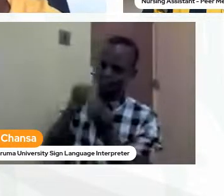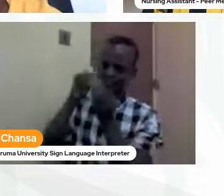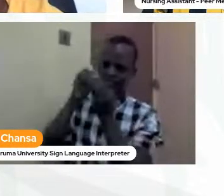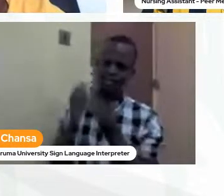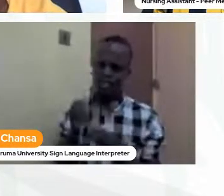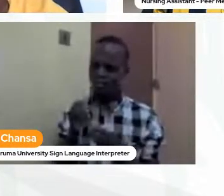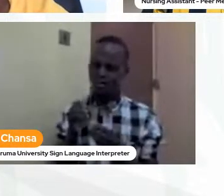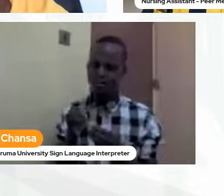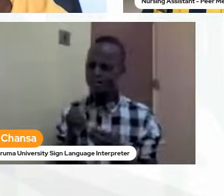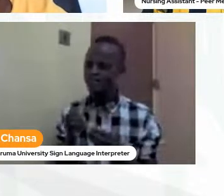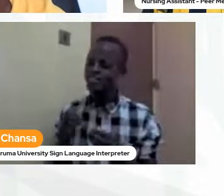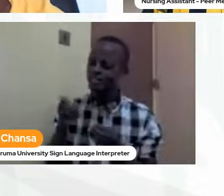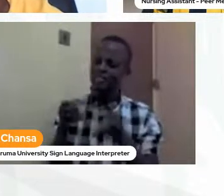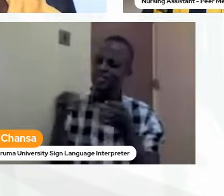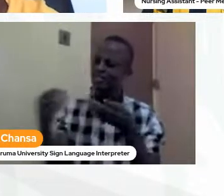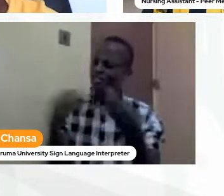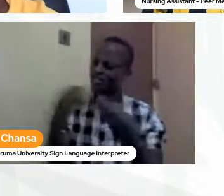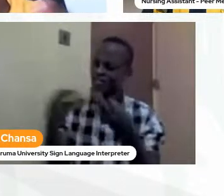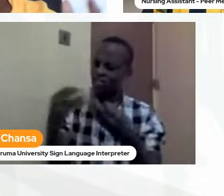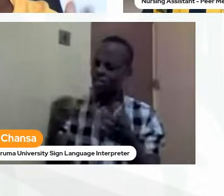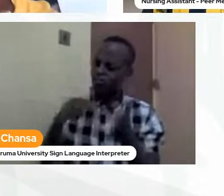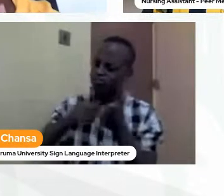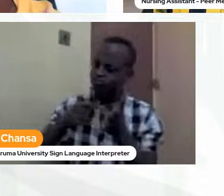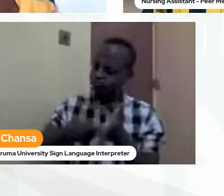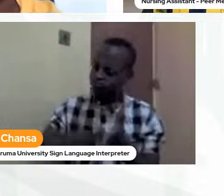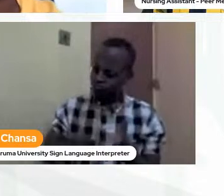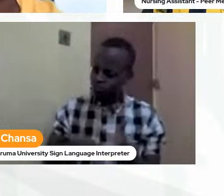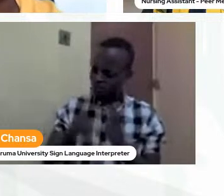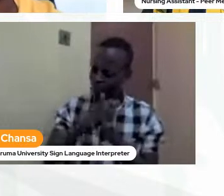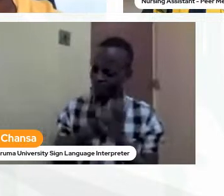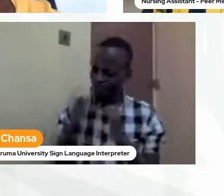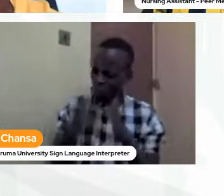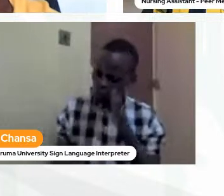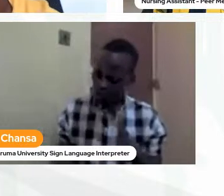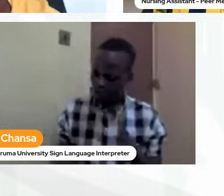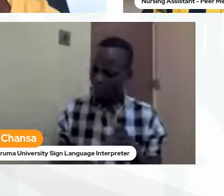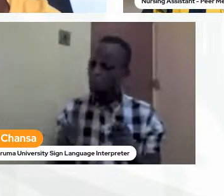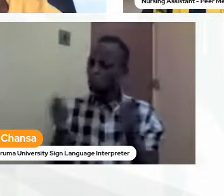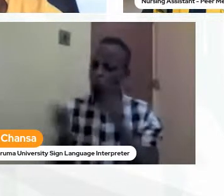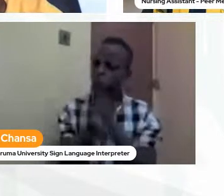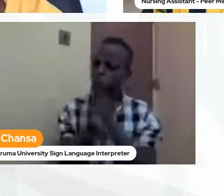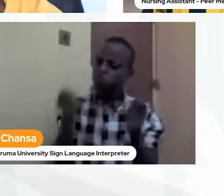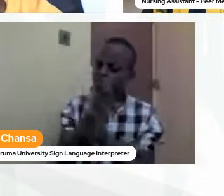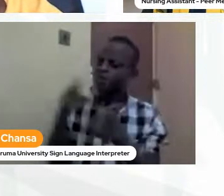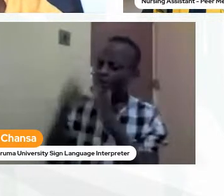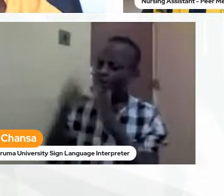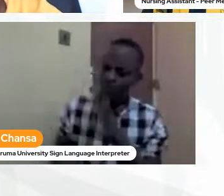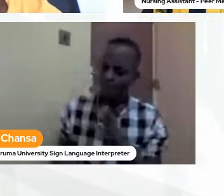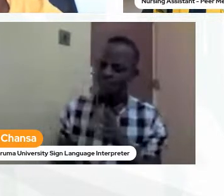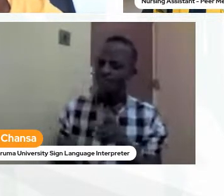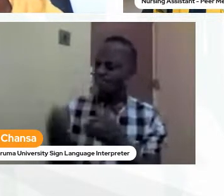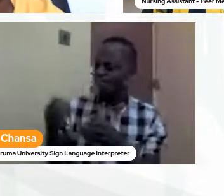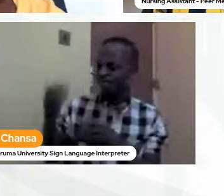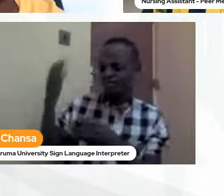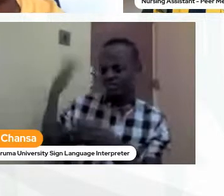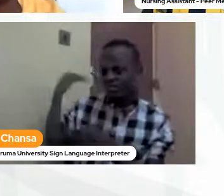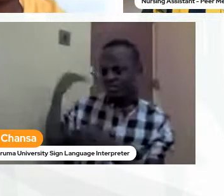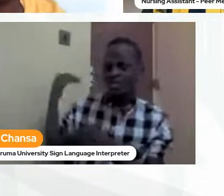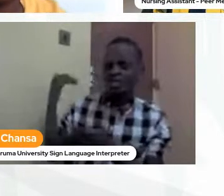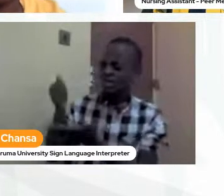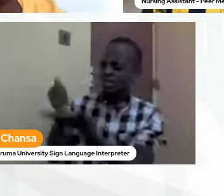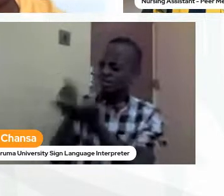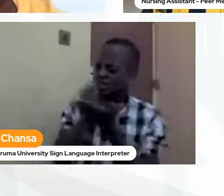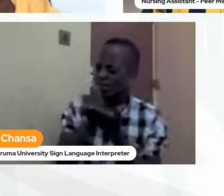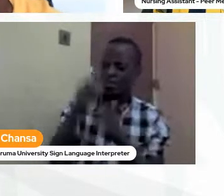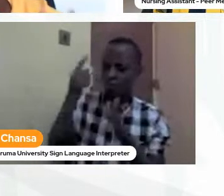the notifiable outcomes and policies that have and changes that have come from the previous adolescent health Indaba events